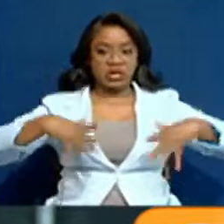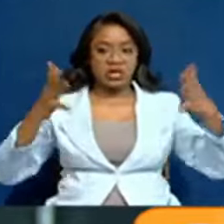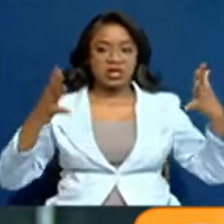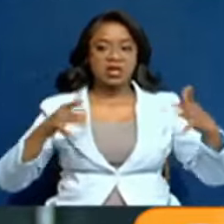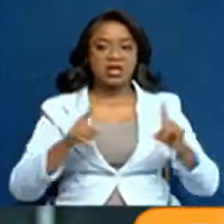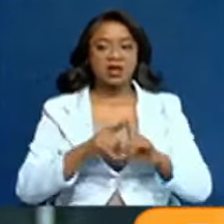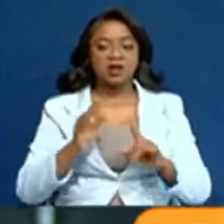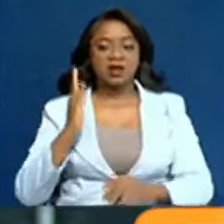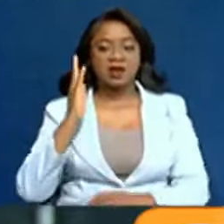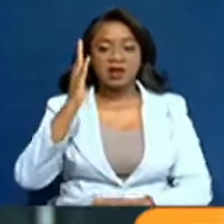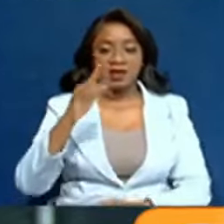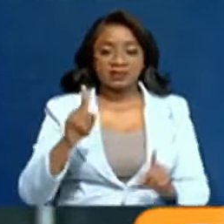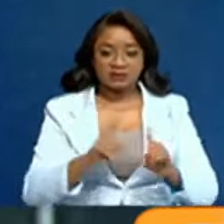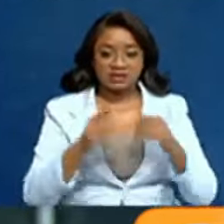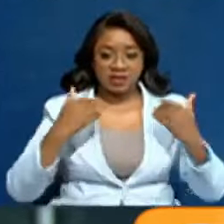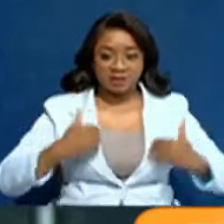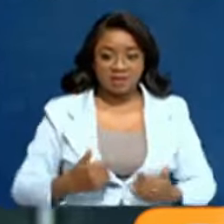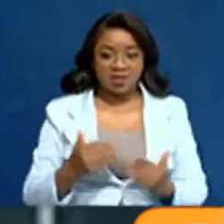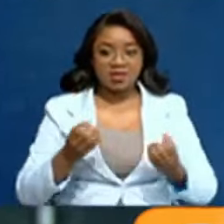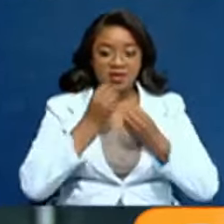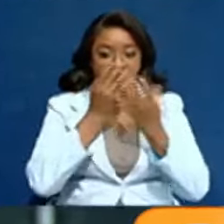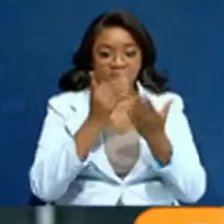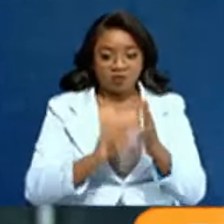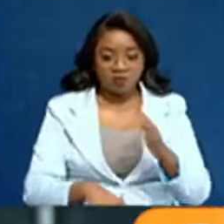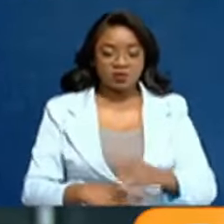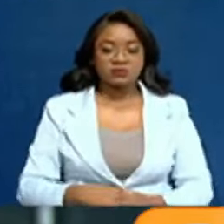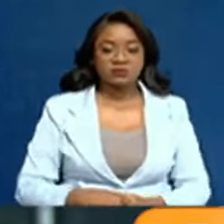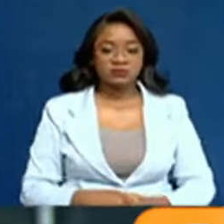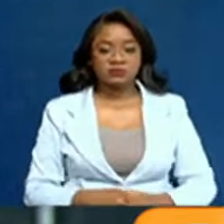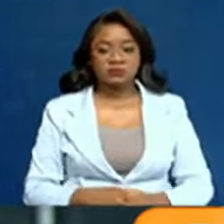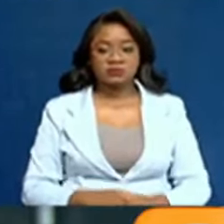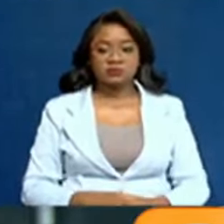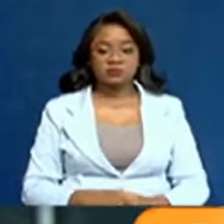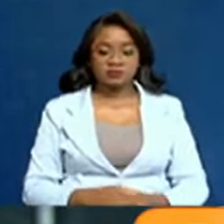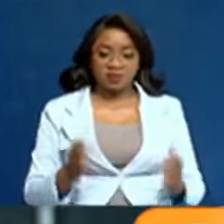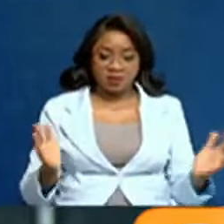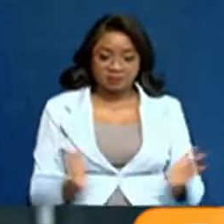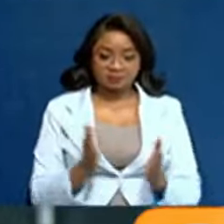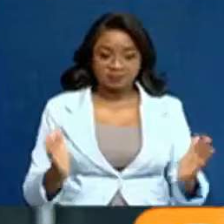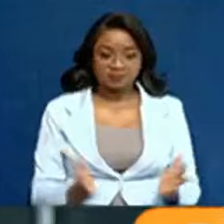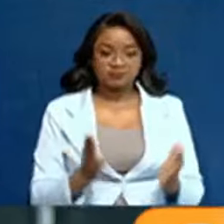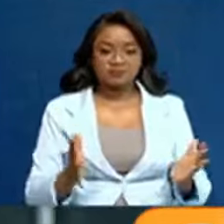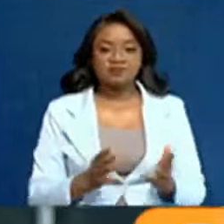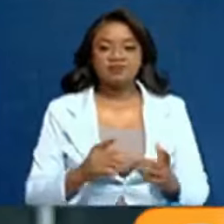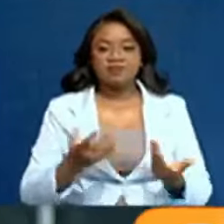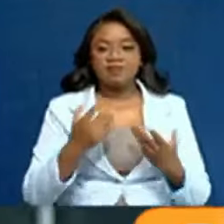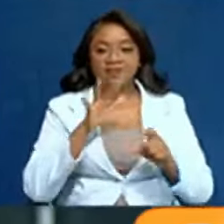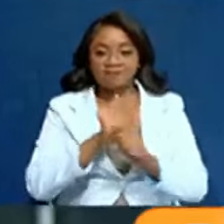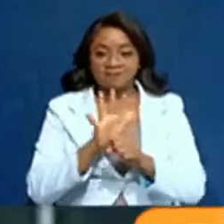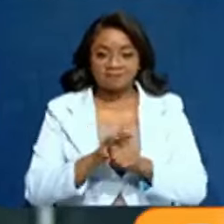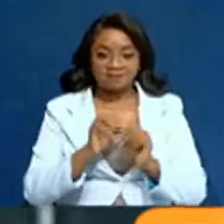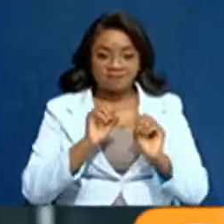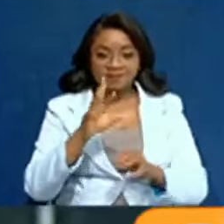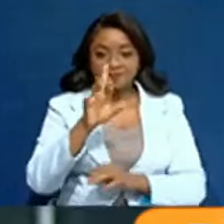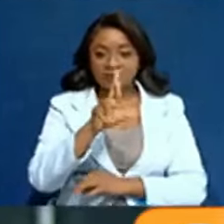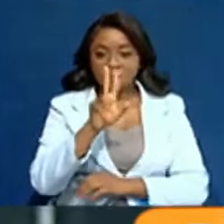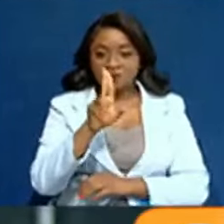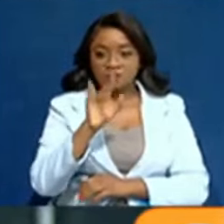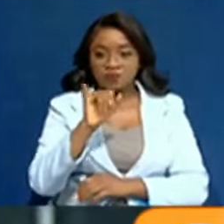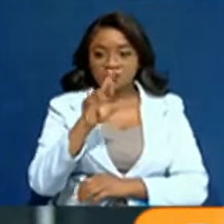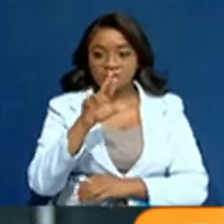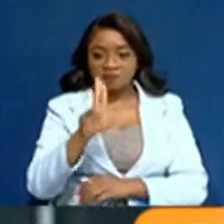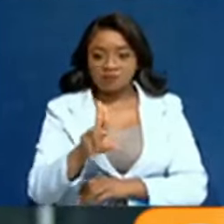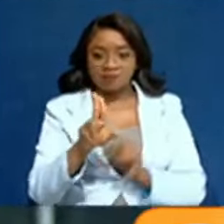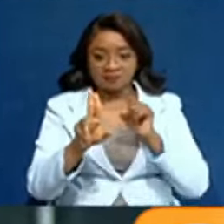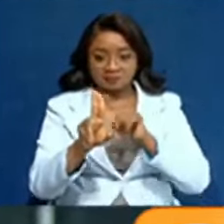urge municipality managers across the country to aspire to become cities. For example, there's Ruiru municipality that is just next